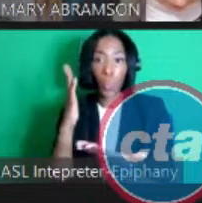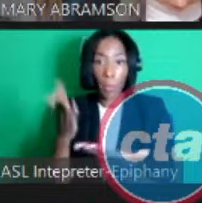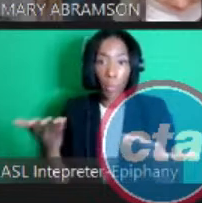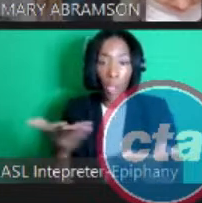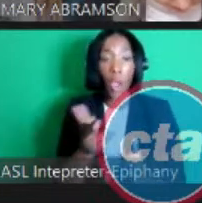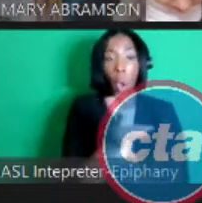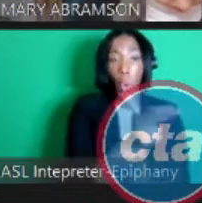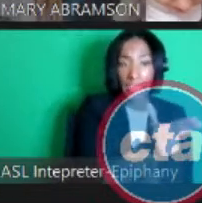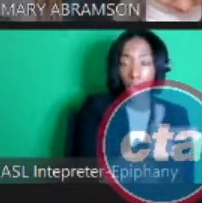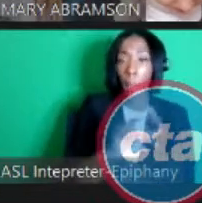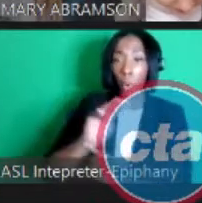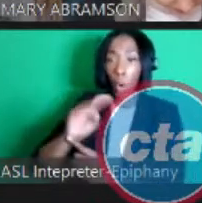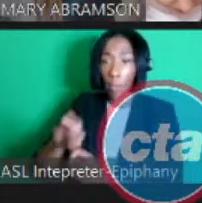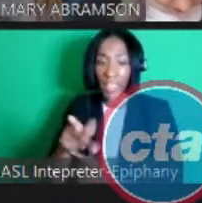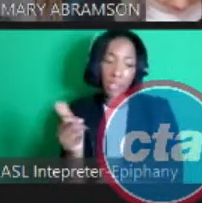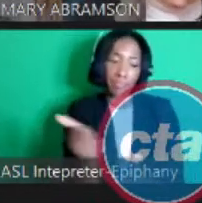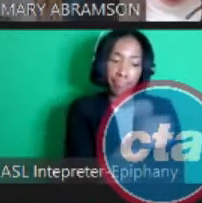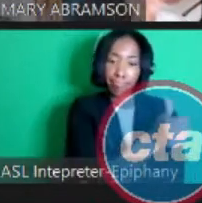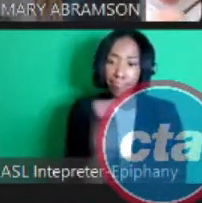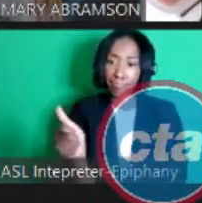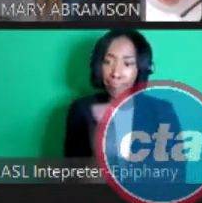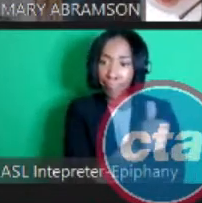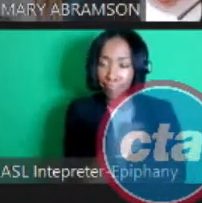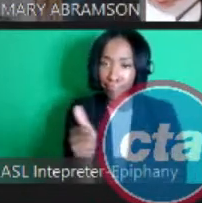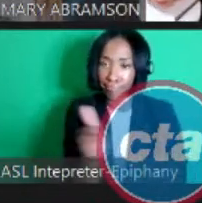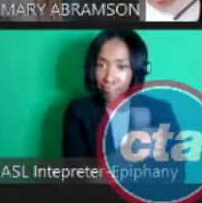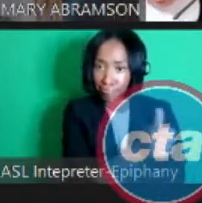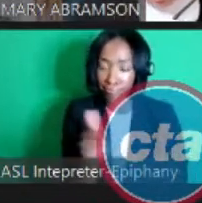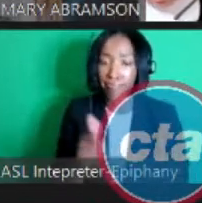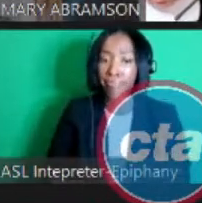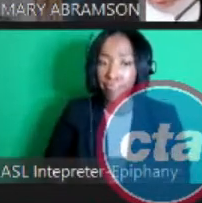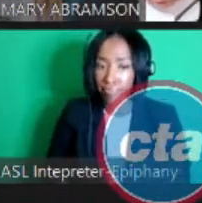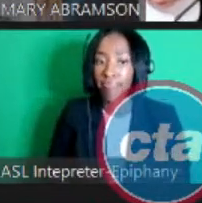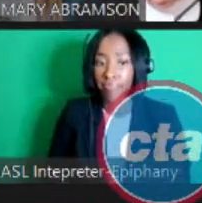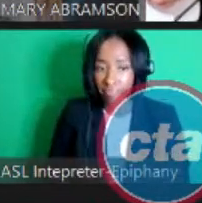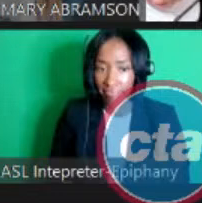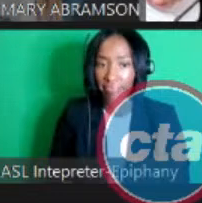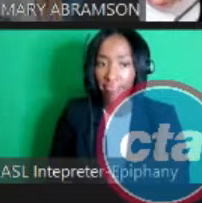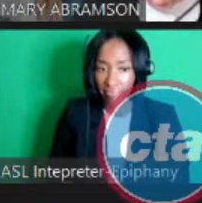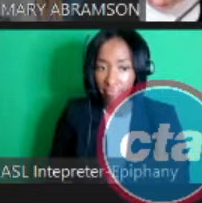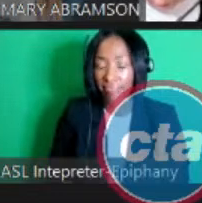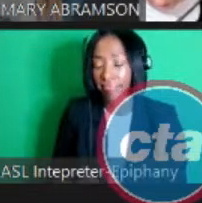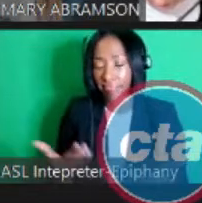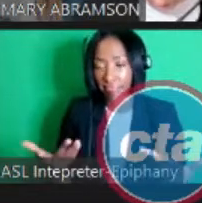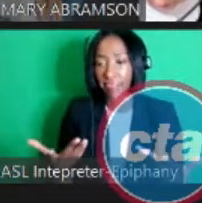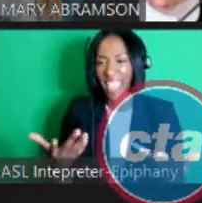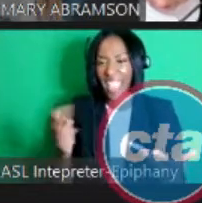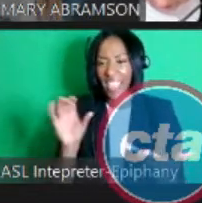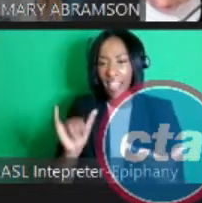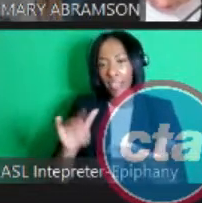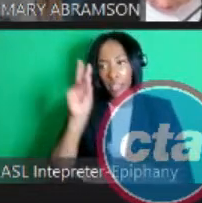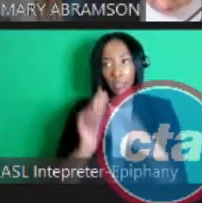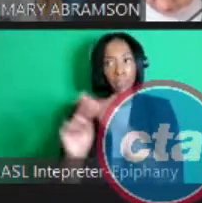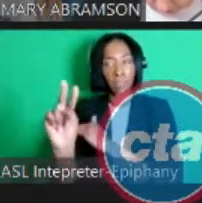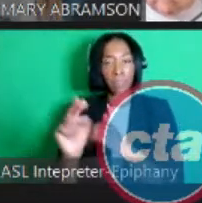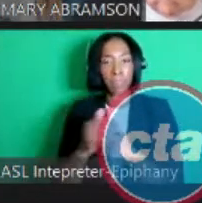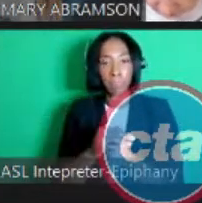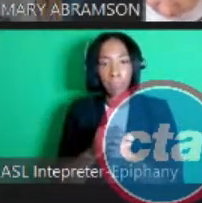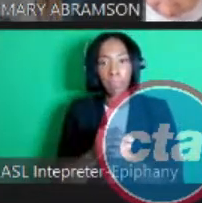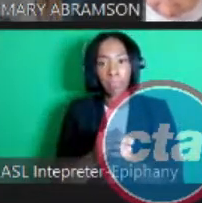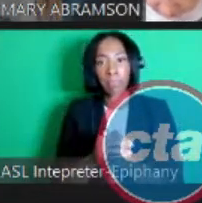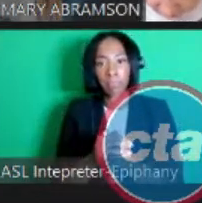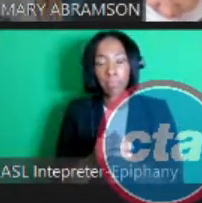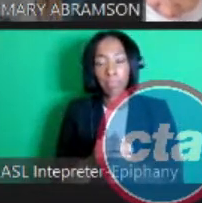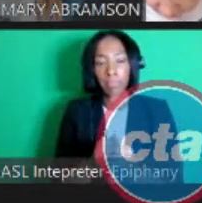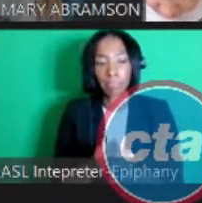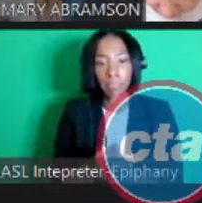hotels to McCormick Place back to hotels or to the United Center. Basically what we're looking at this point.